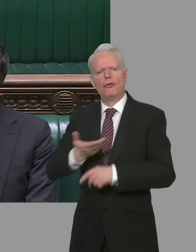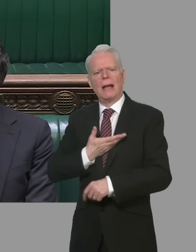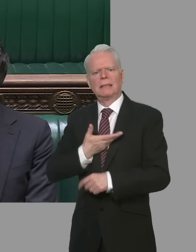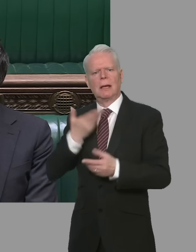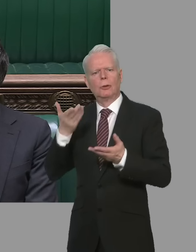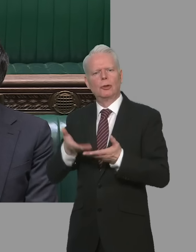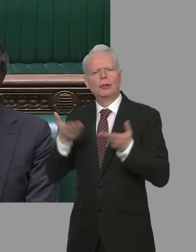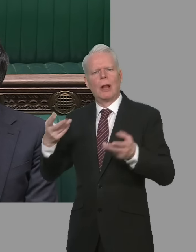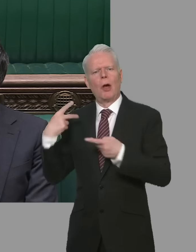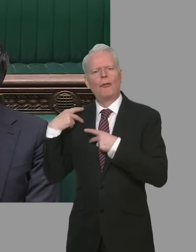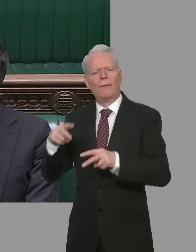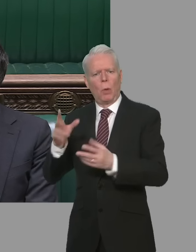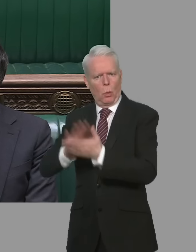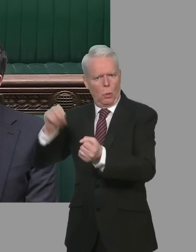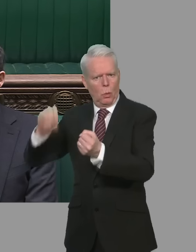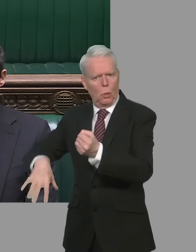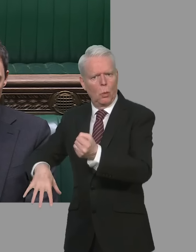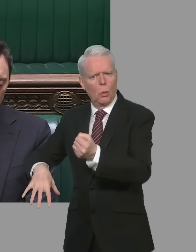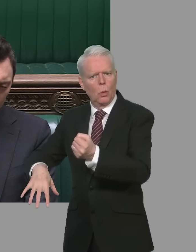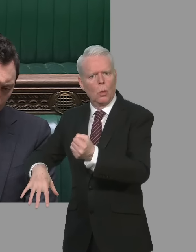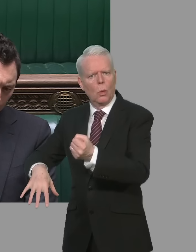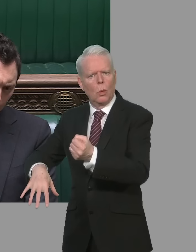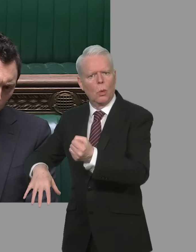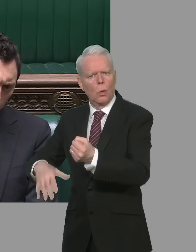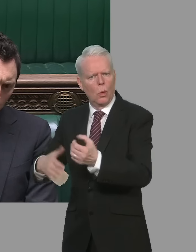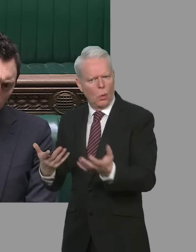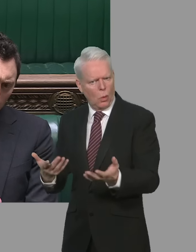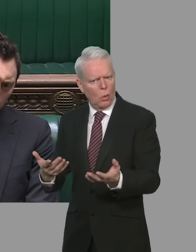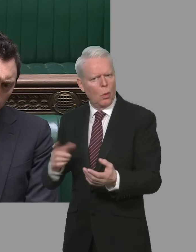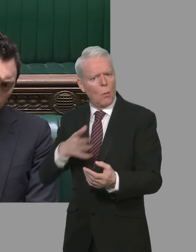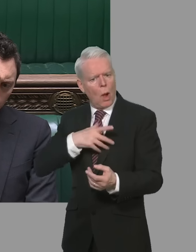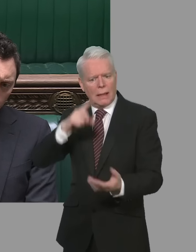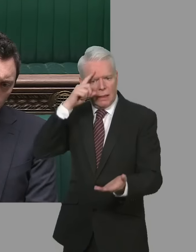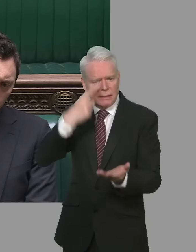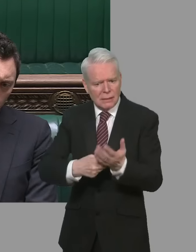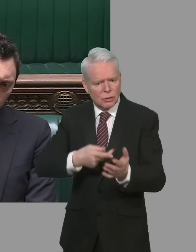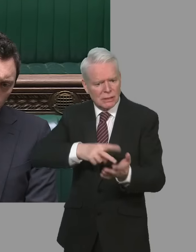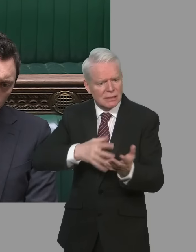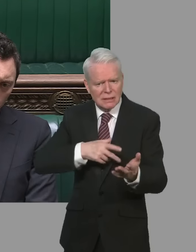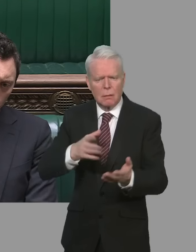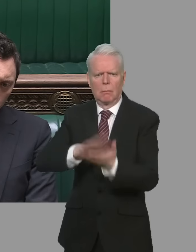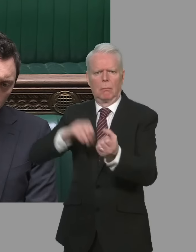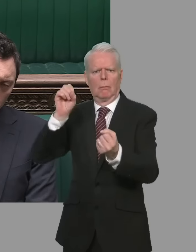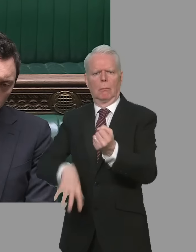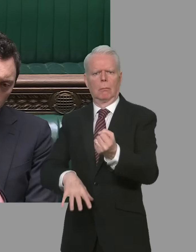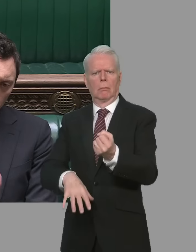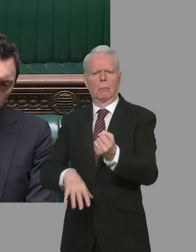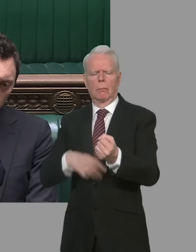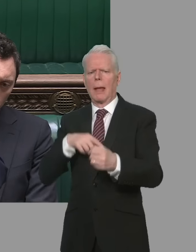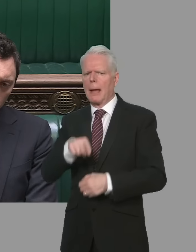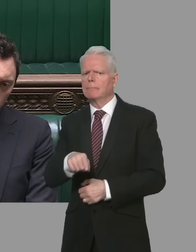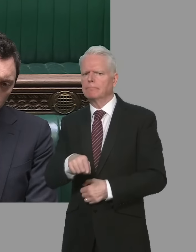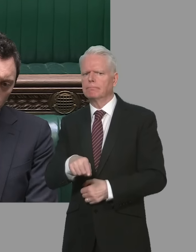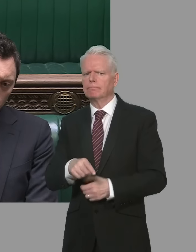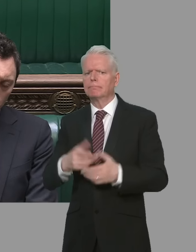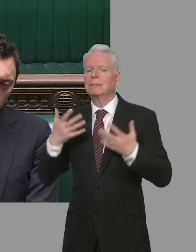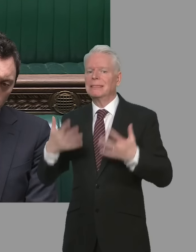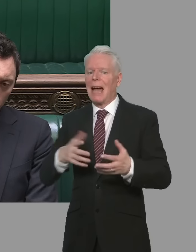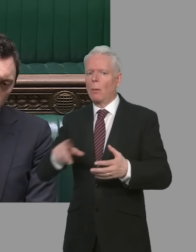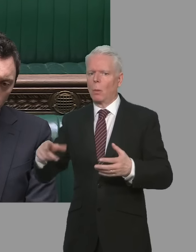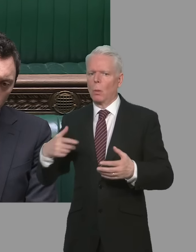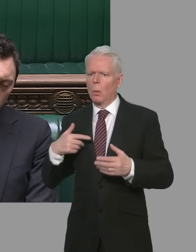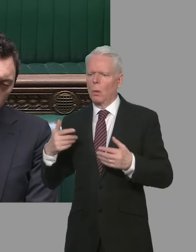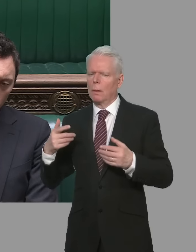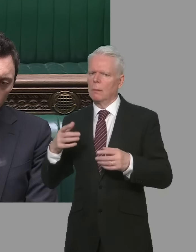argument that judicial review should not be available in certain cases, well, I would say good luck to him, because it is a foundation of